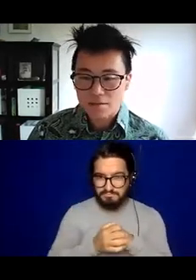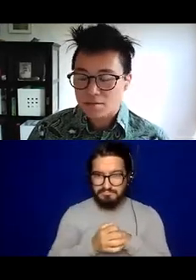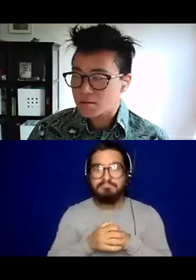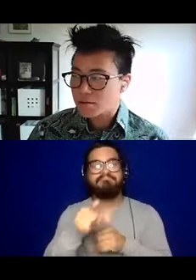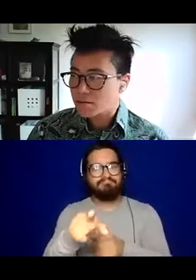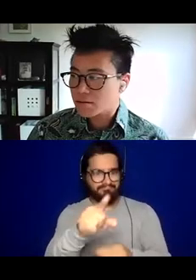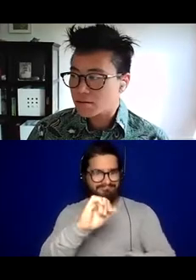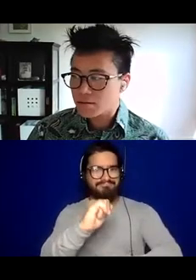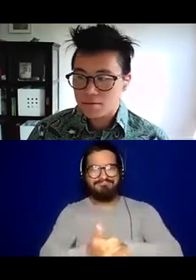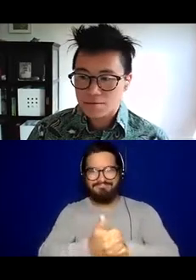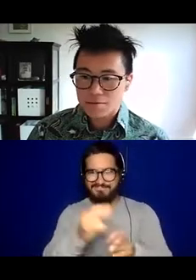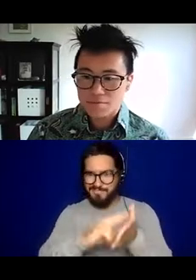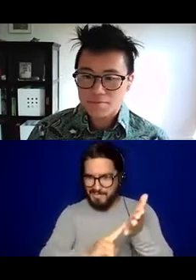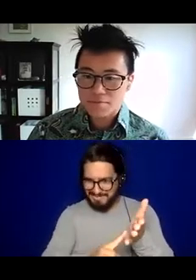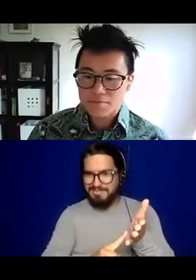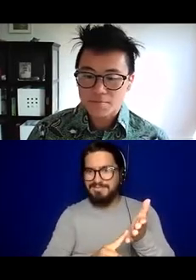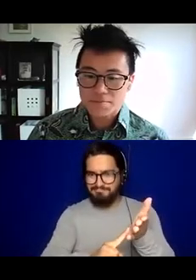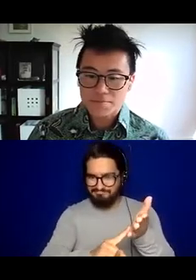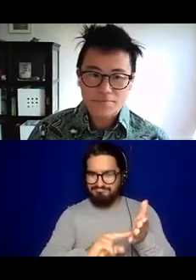Registration.